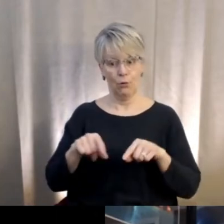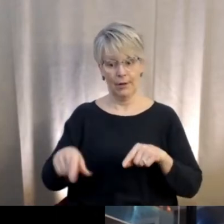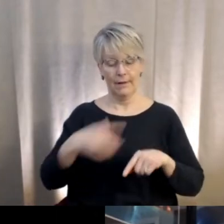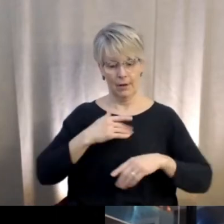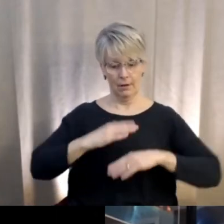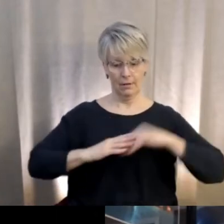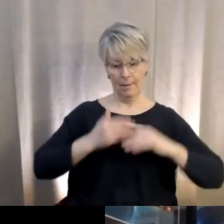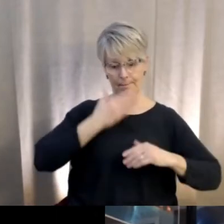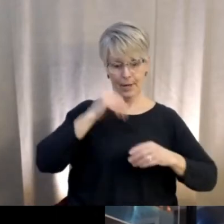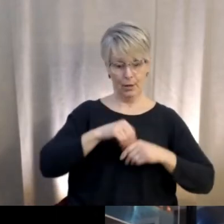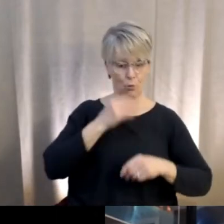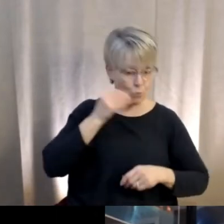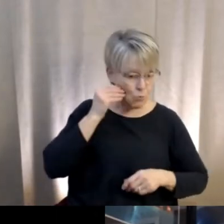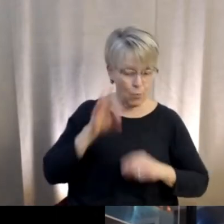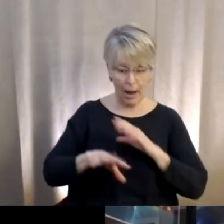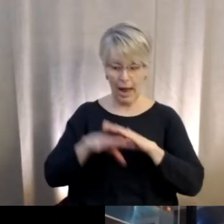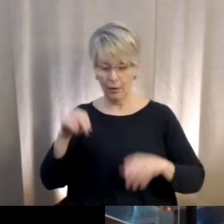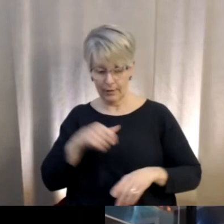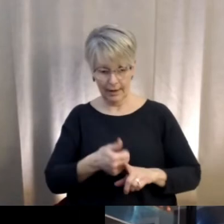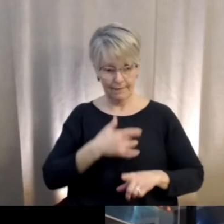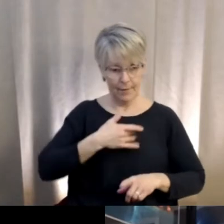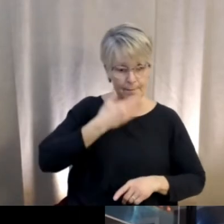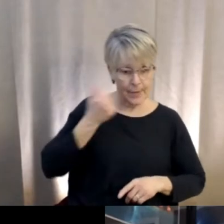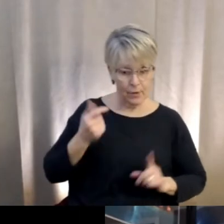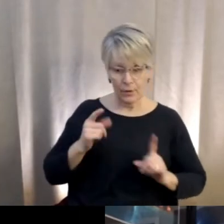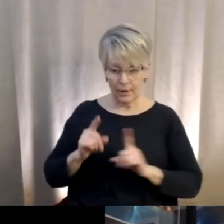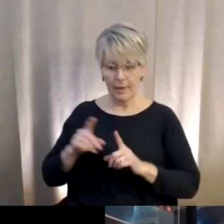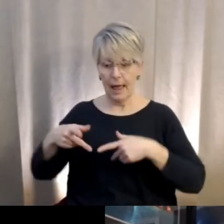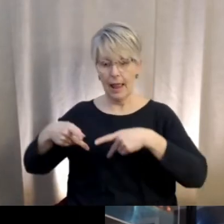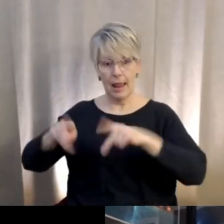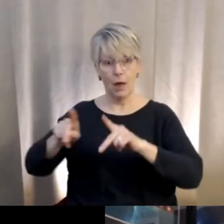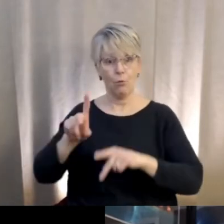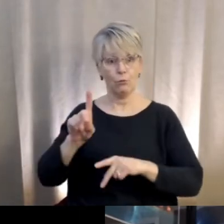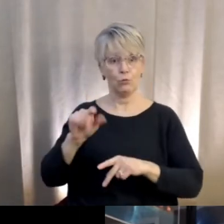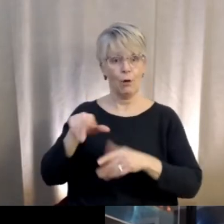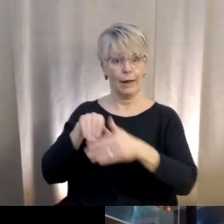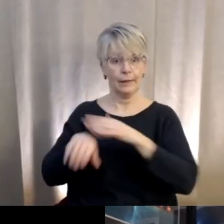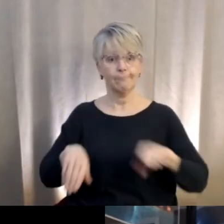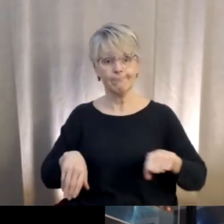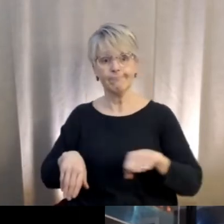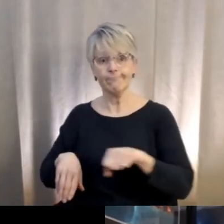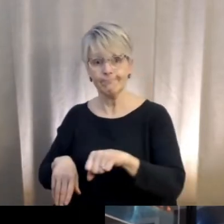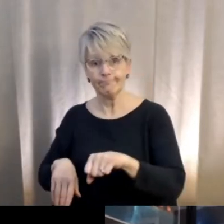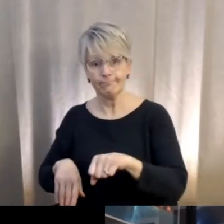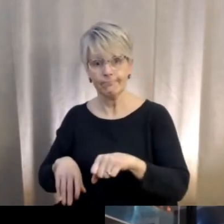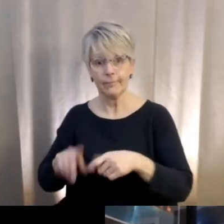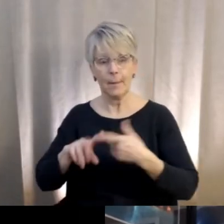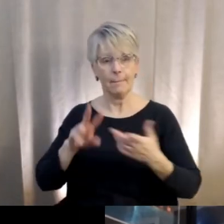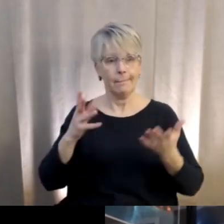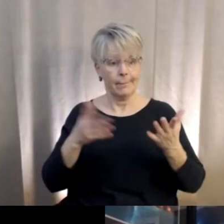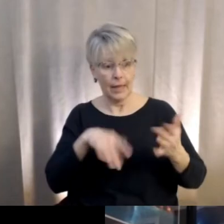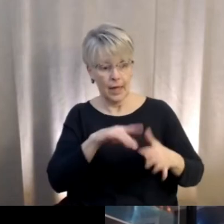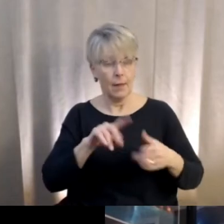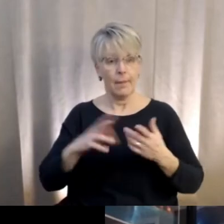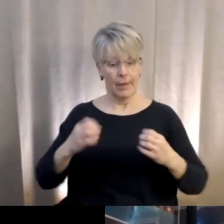home or outside, or a place where dogs are allowed to be, then you're looking more at like an emotional support